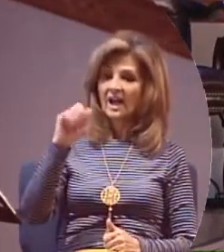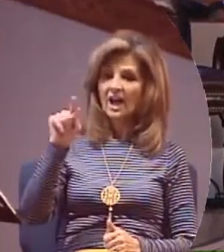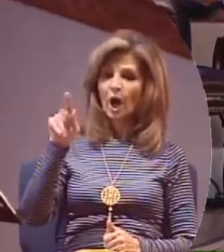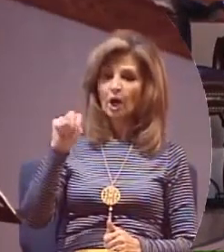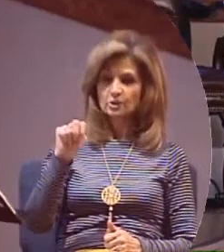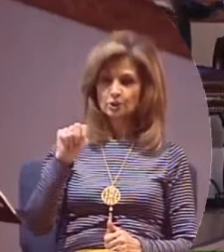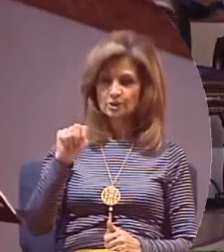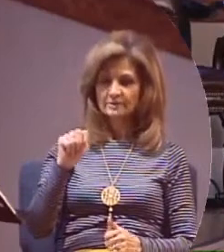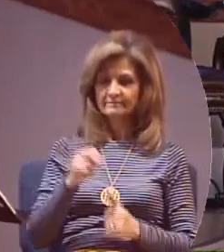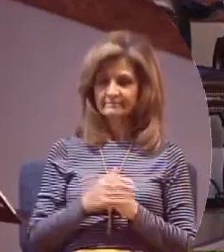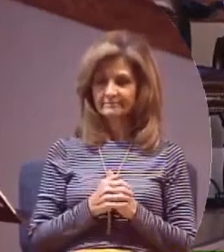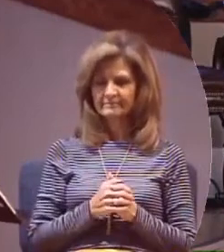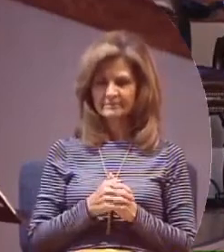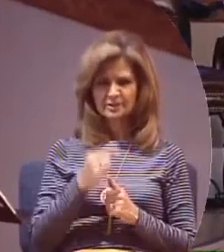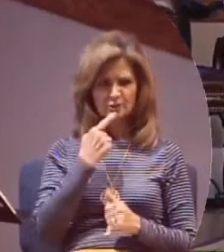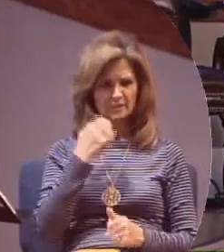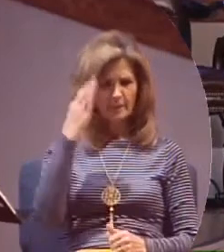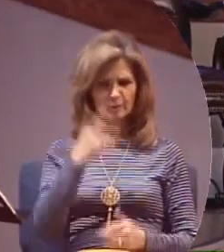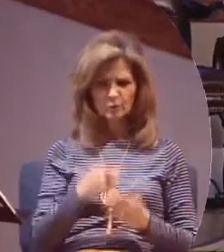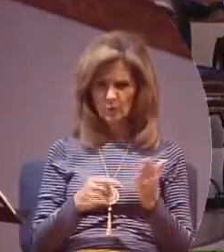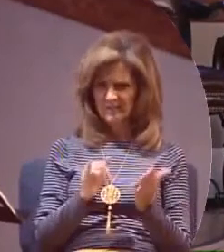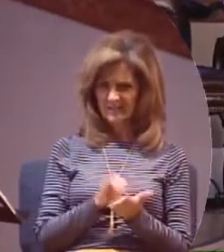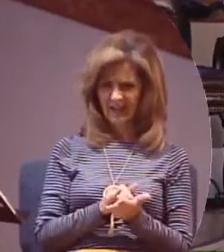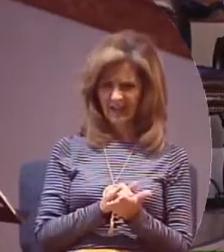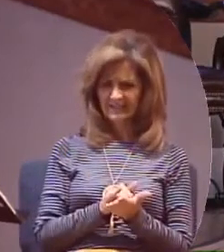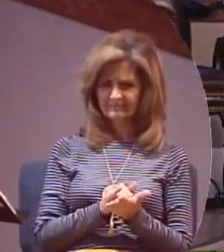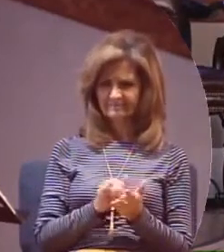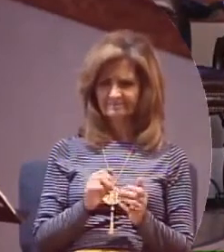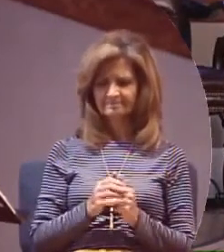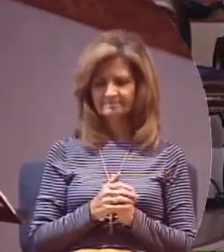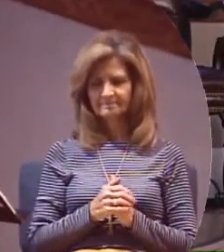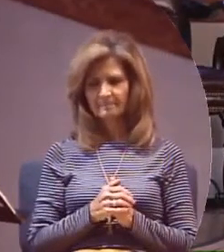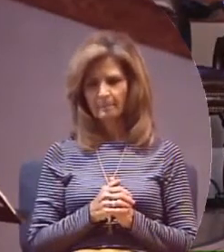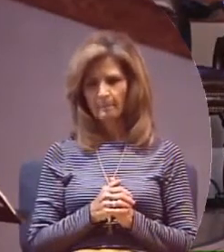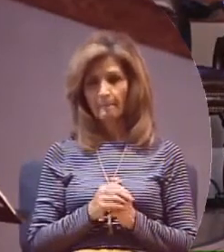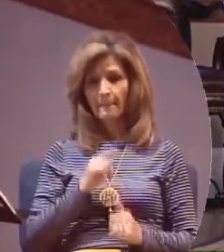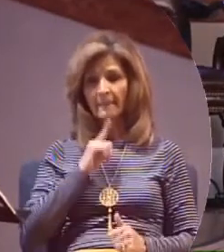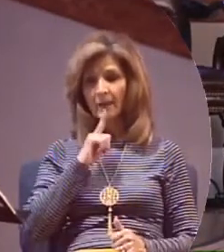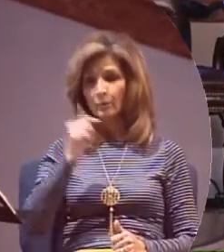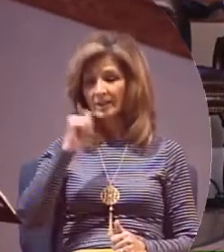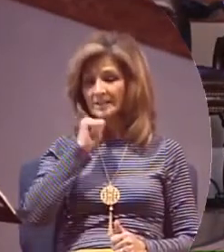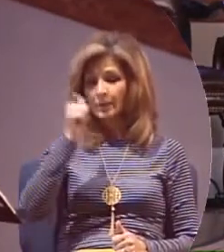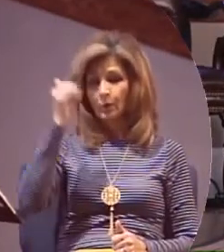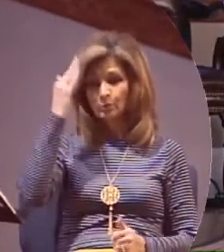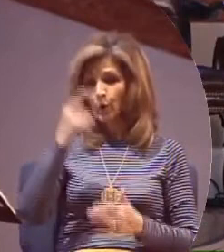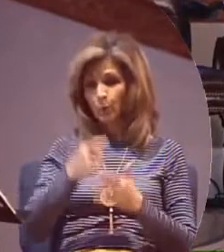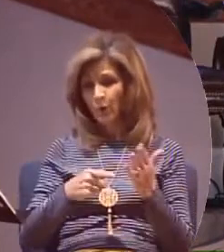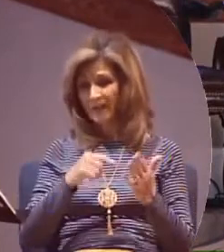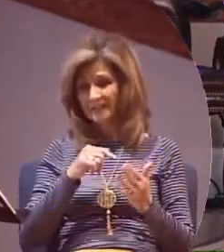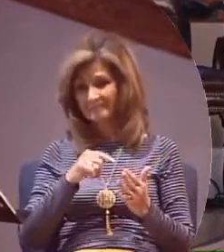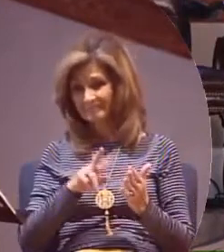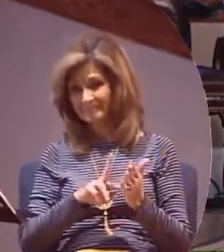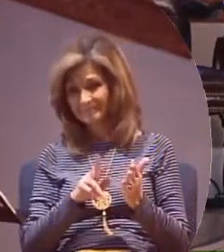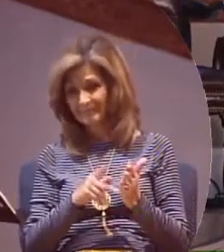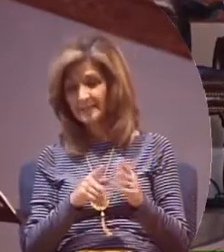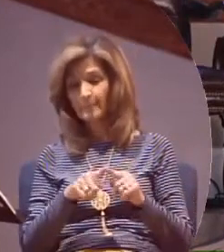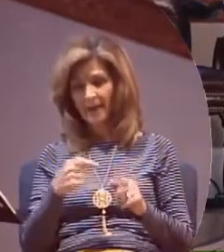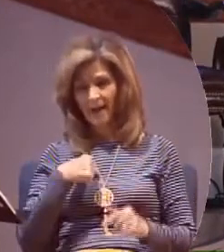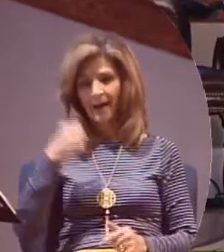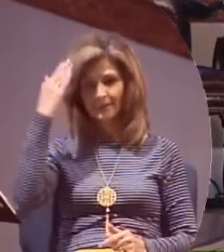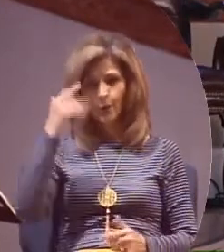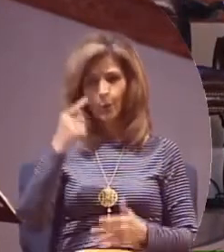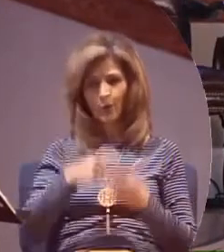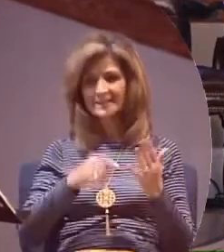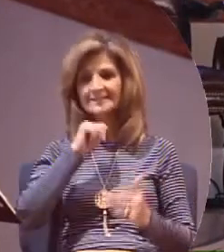Unction. You say, preacher, what is unction? Can I tell you this? I really don't know what it is, but I know what it